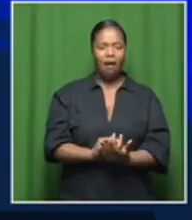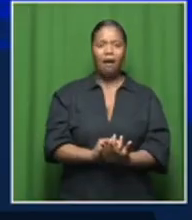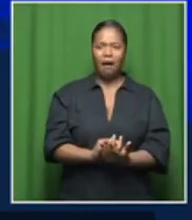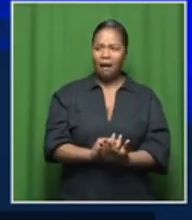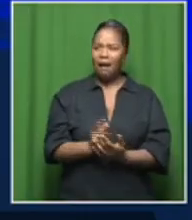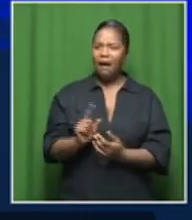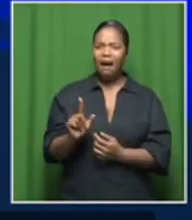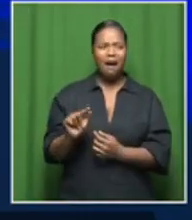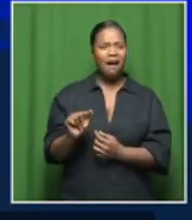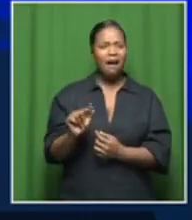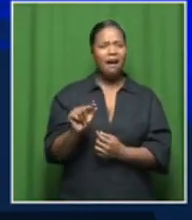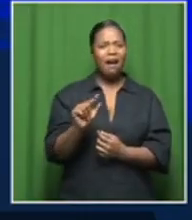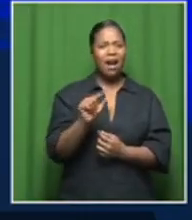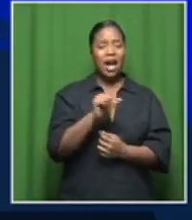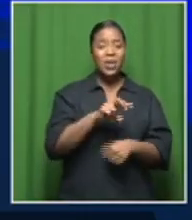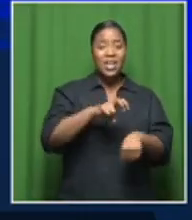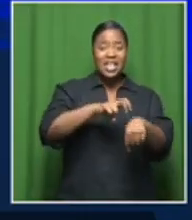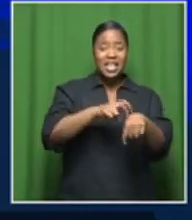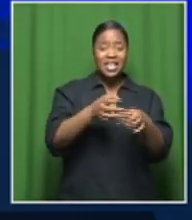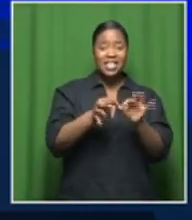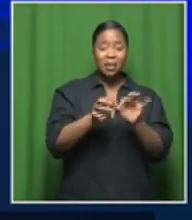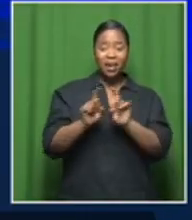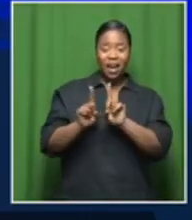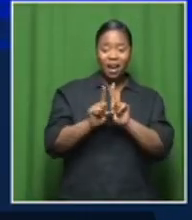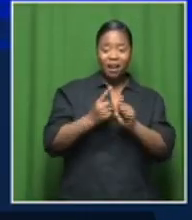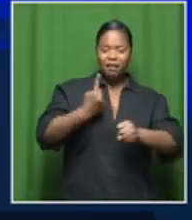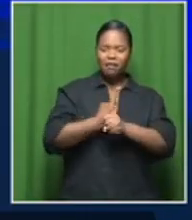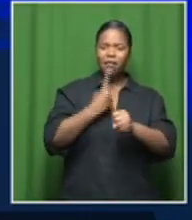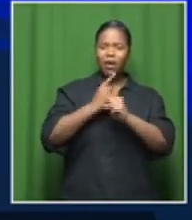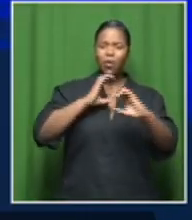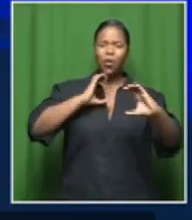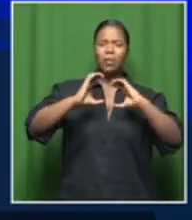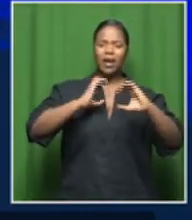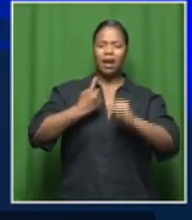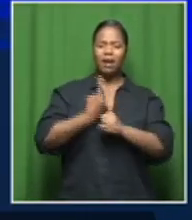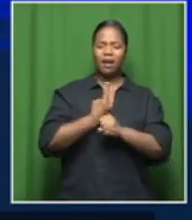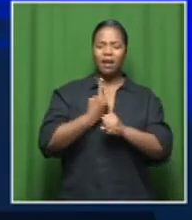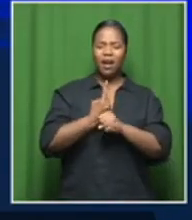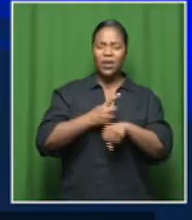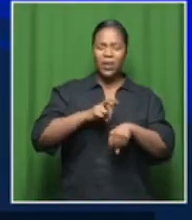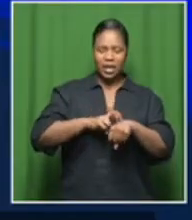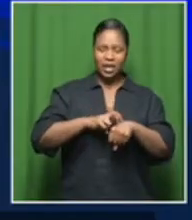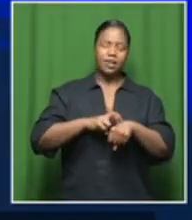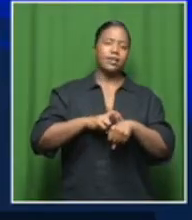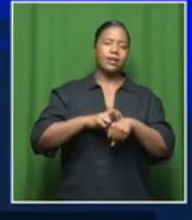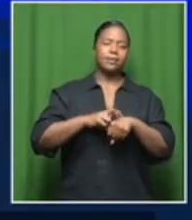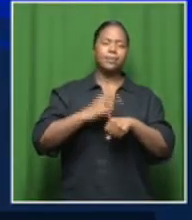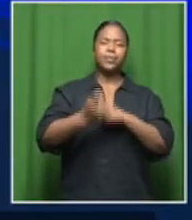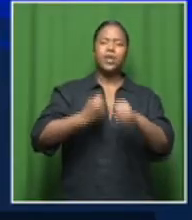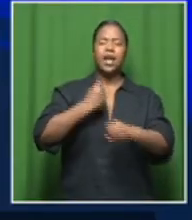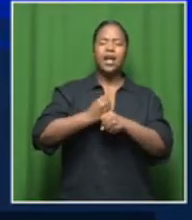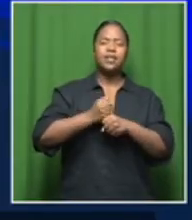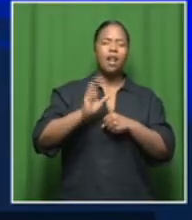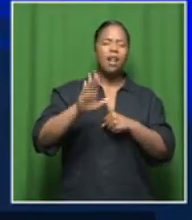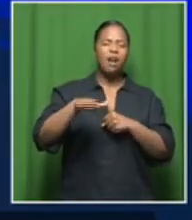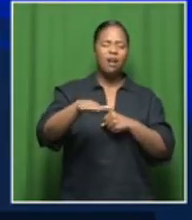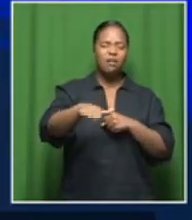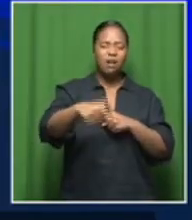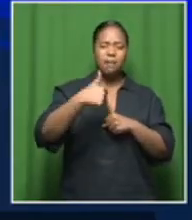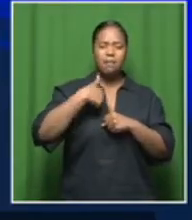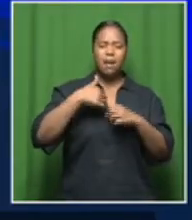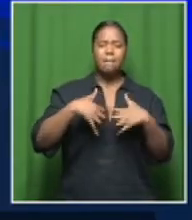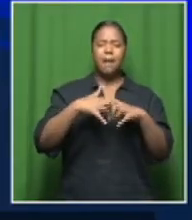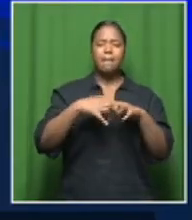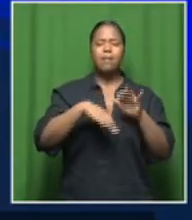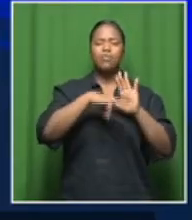I didn't know that you need an interpreter next to you to be able to communicate with them. Fast forward, I started then to run a